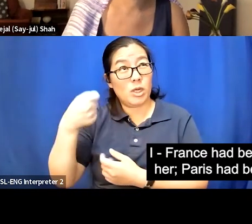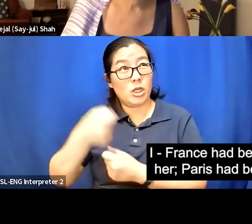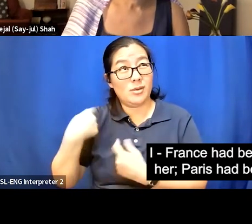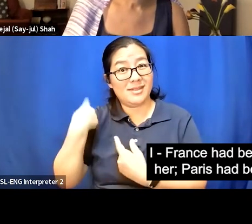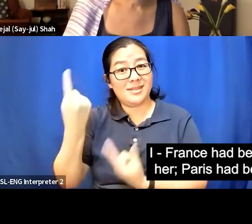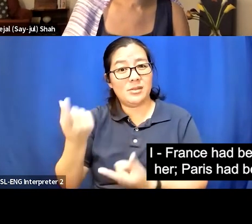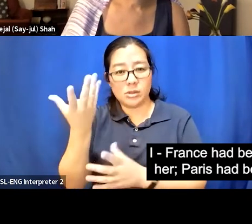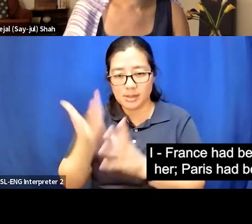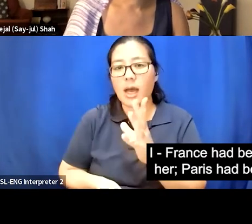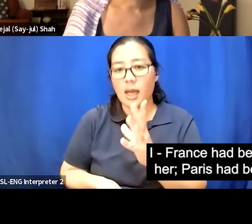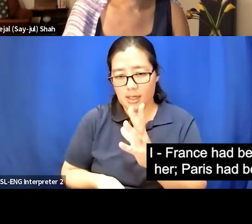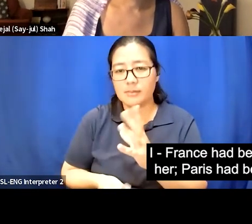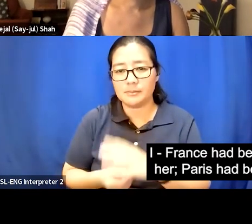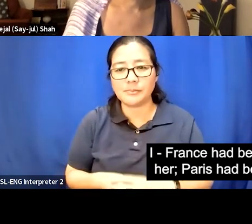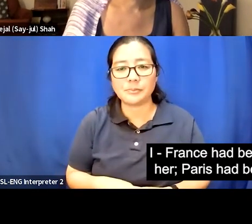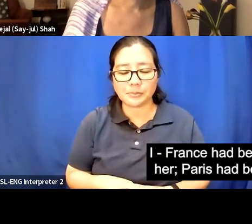died.